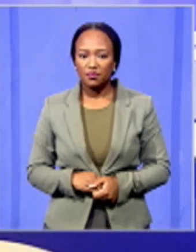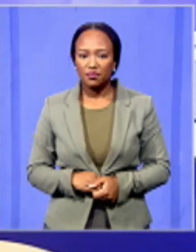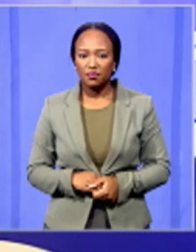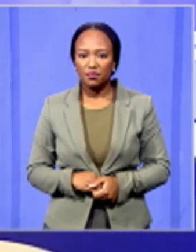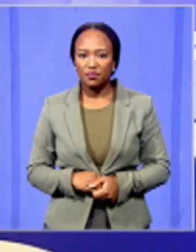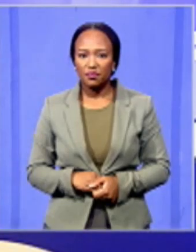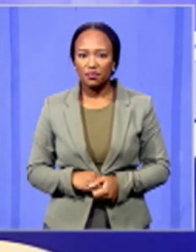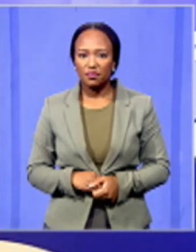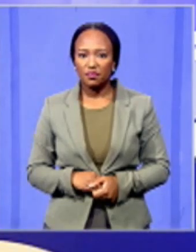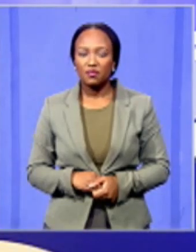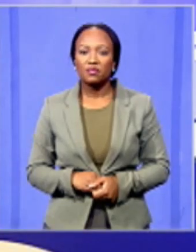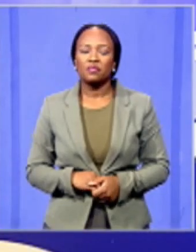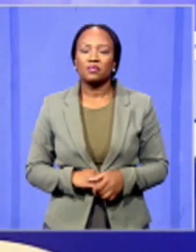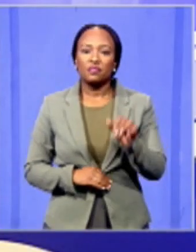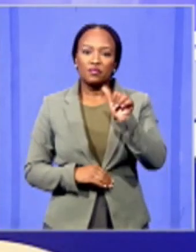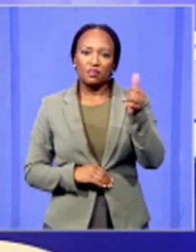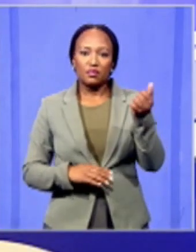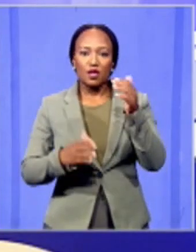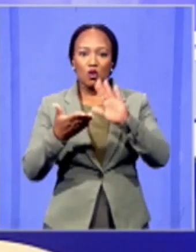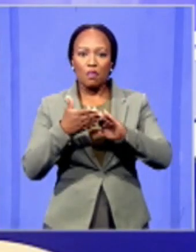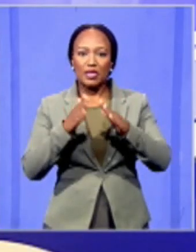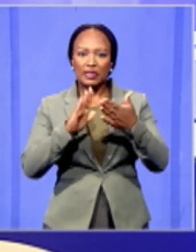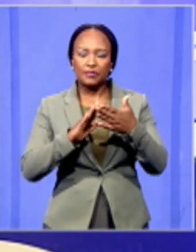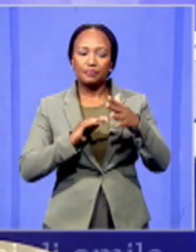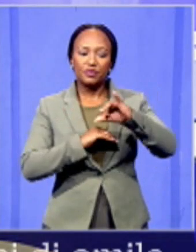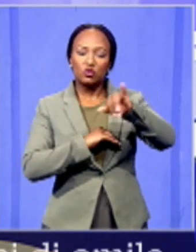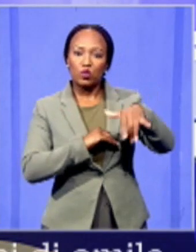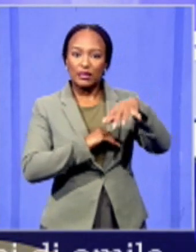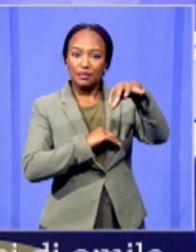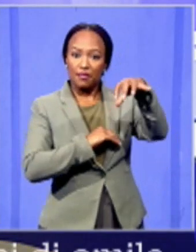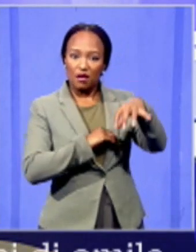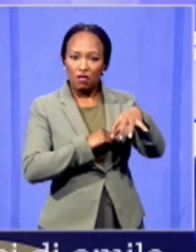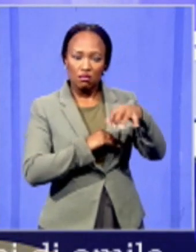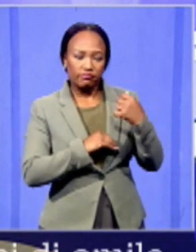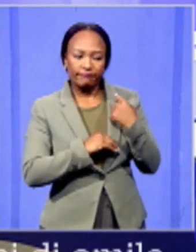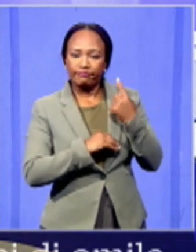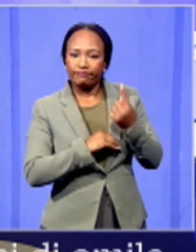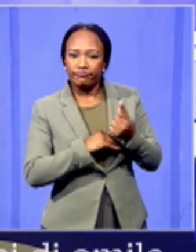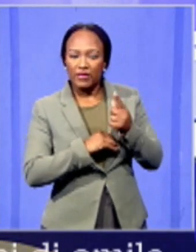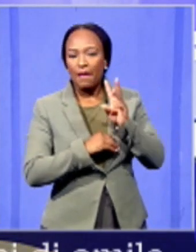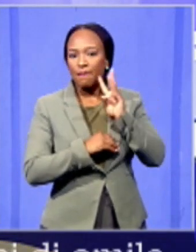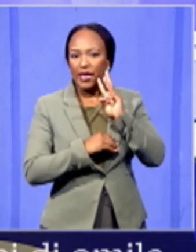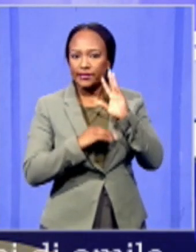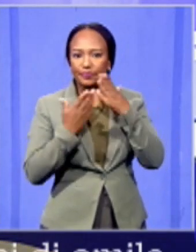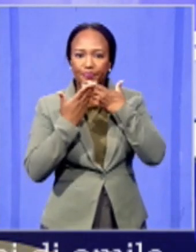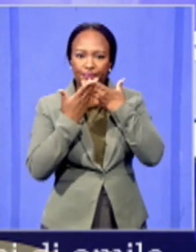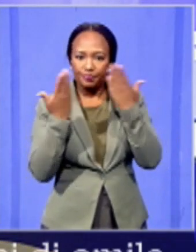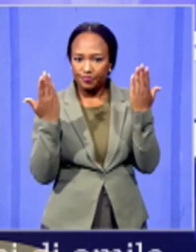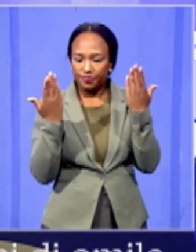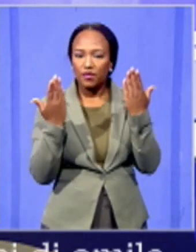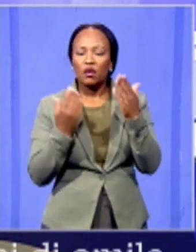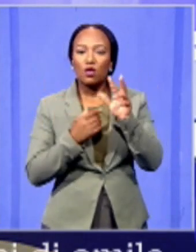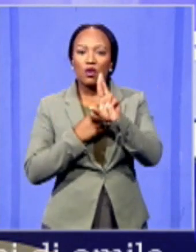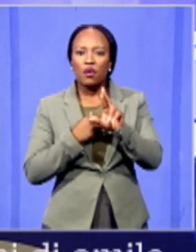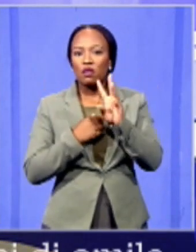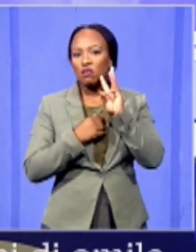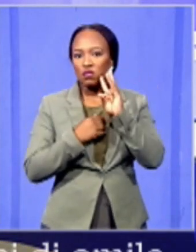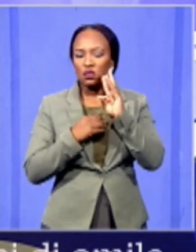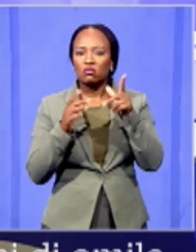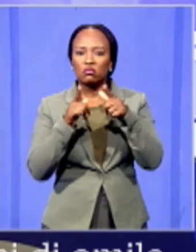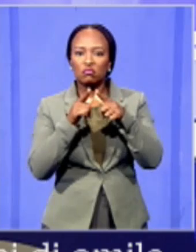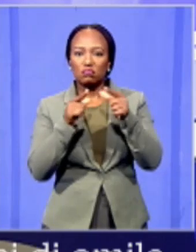Ba bangwe ba badudi bao ba dulago ditikologong tša ka Johannesburg le ga bjale ga bana metsi. Seo ke ka gereng ho phethagatša kgaotšo ya